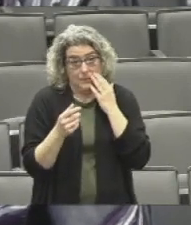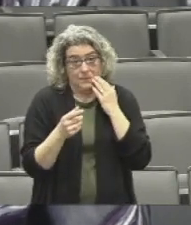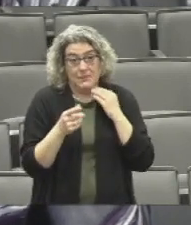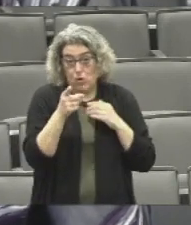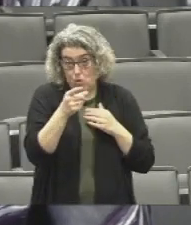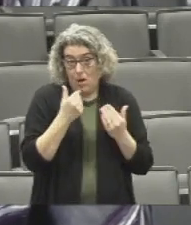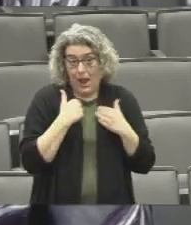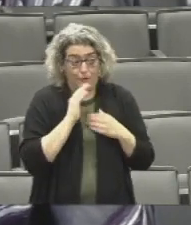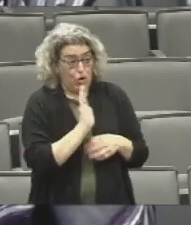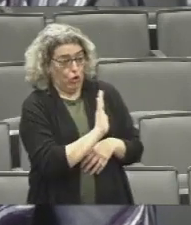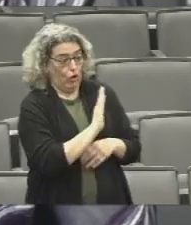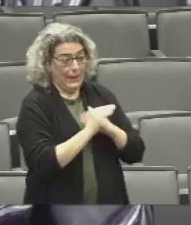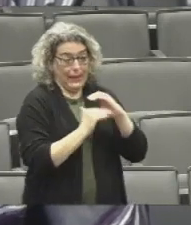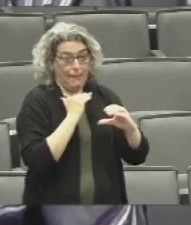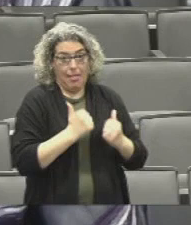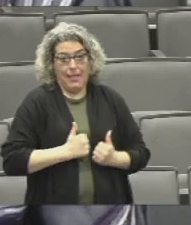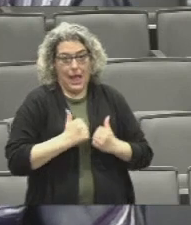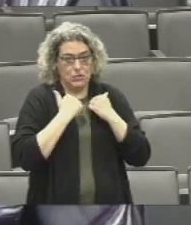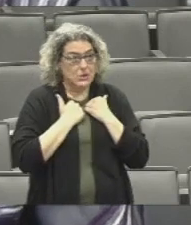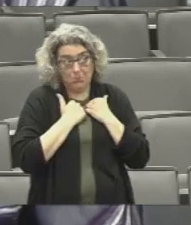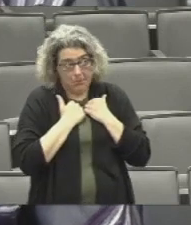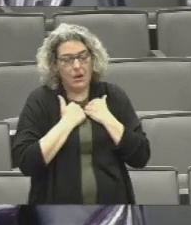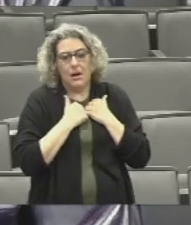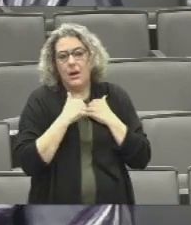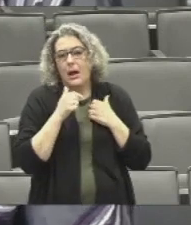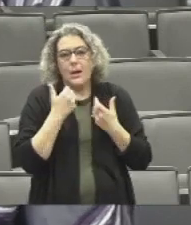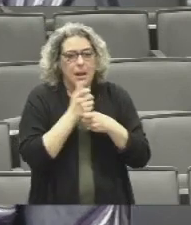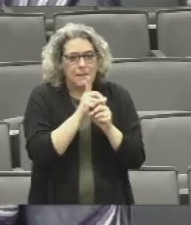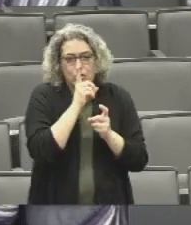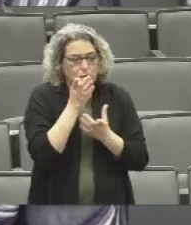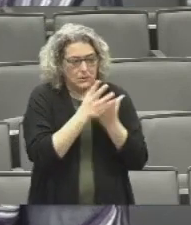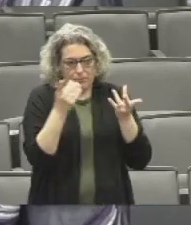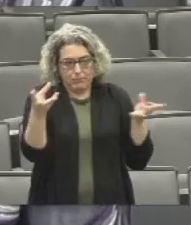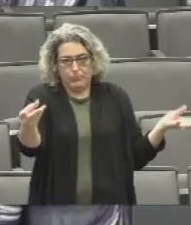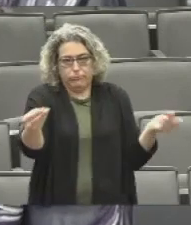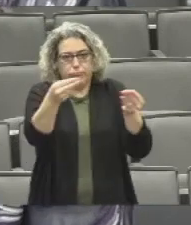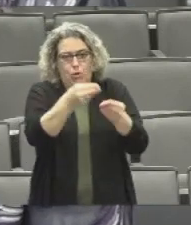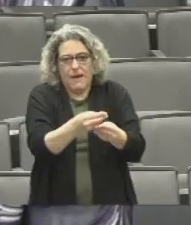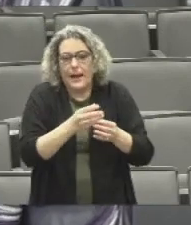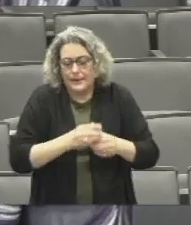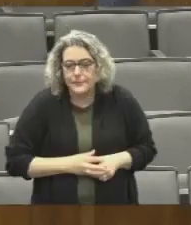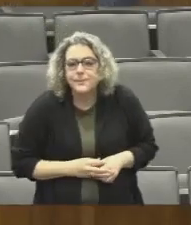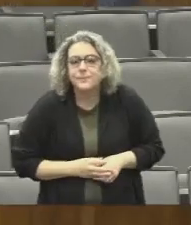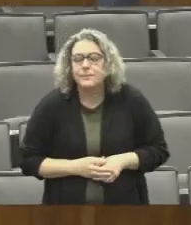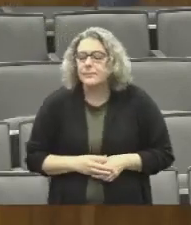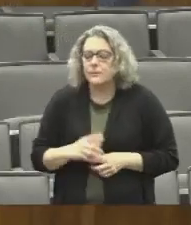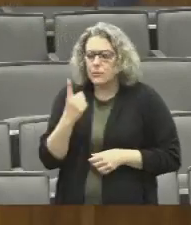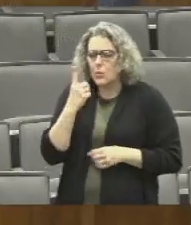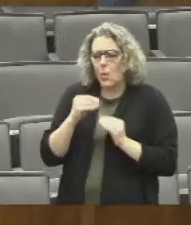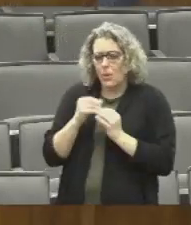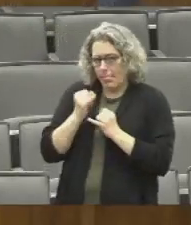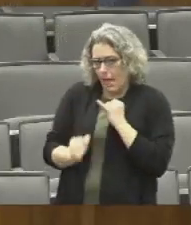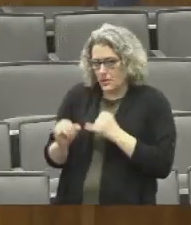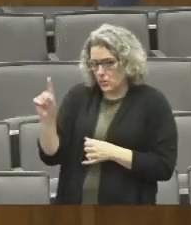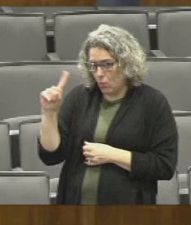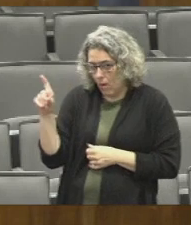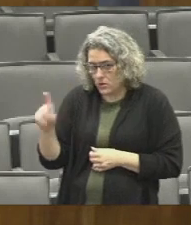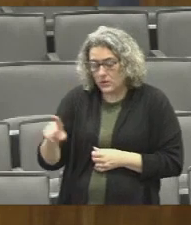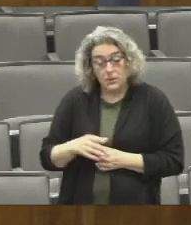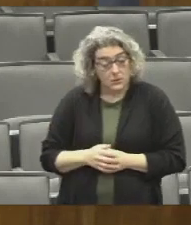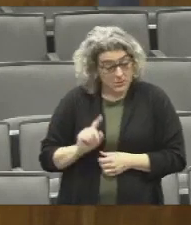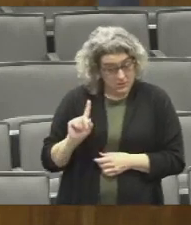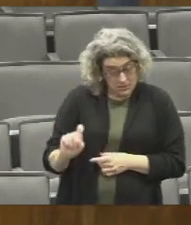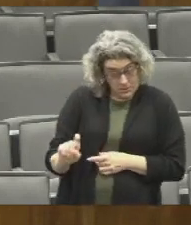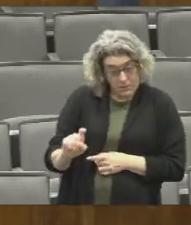her email address, or I can, Sunday can provide it to you. Thank you. Yes. My last question would be, are we